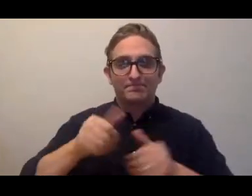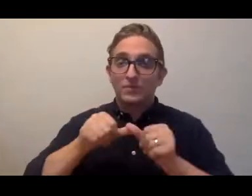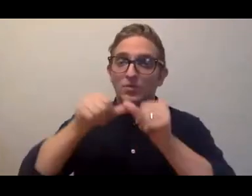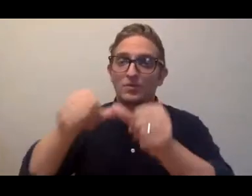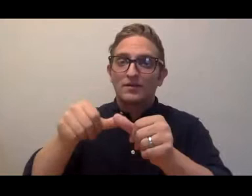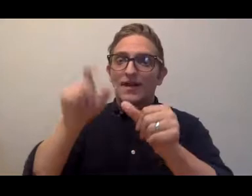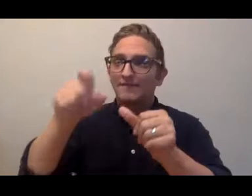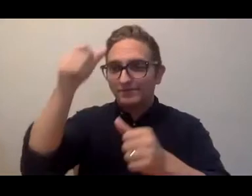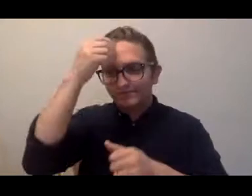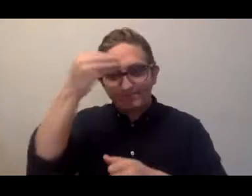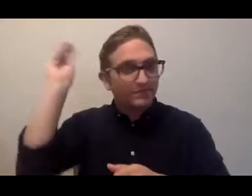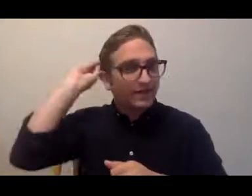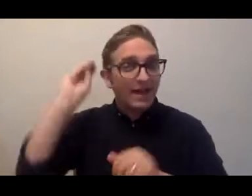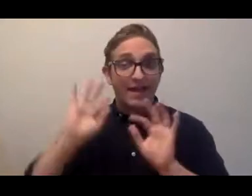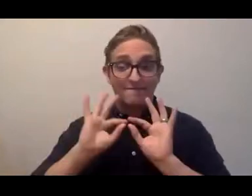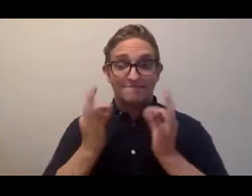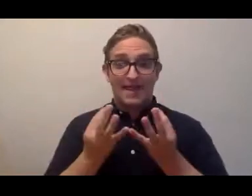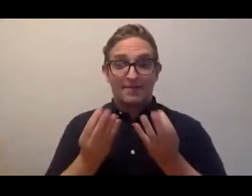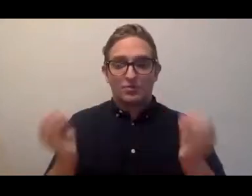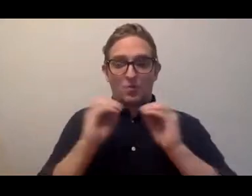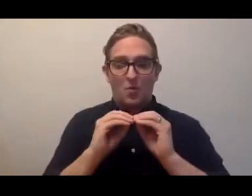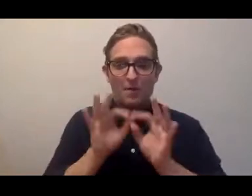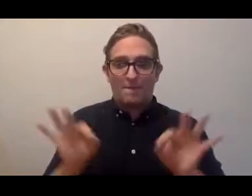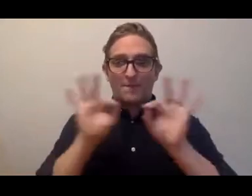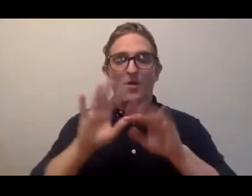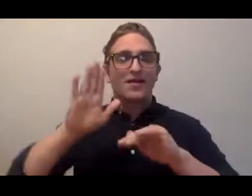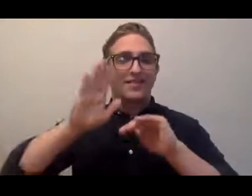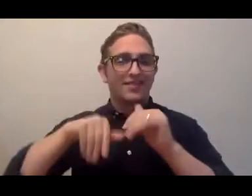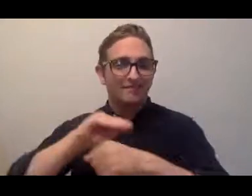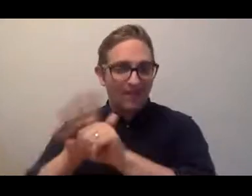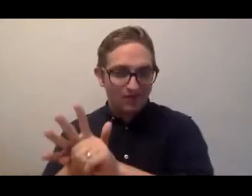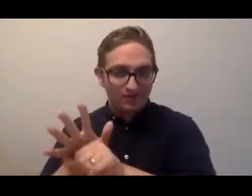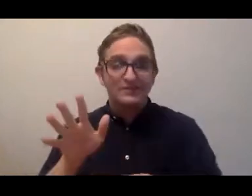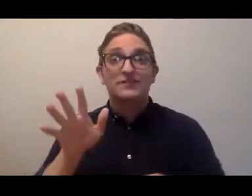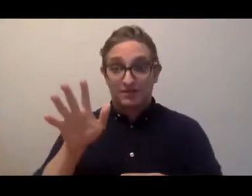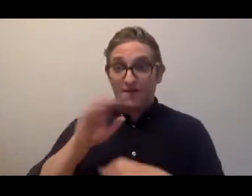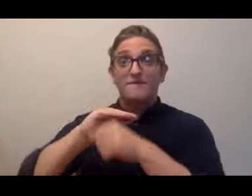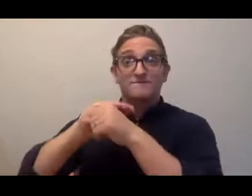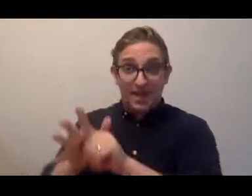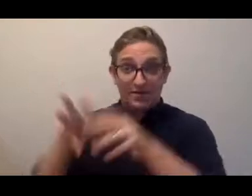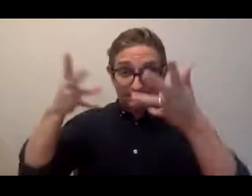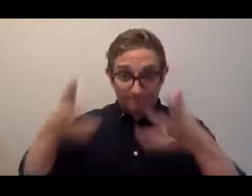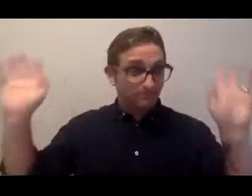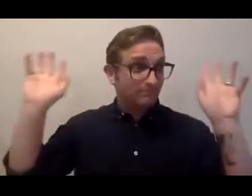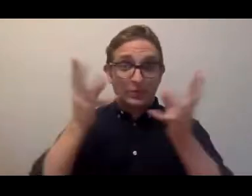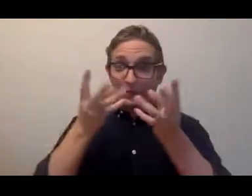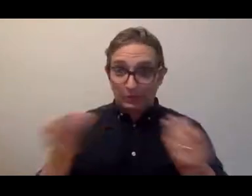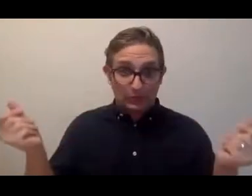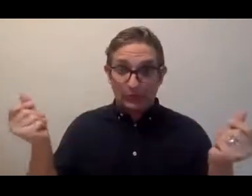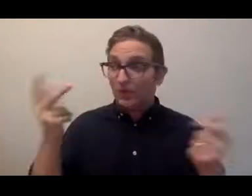remember family is bigger than the virus, then when the virus passes,